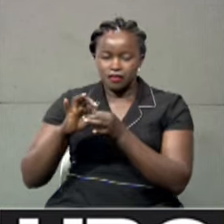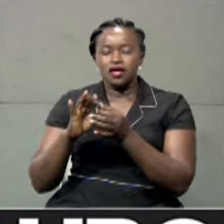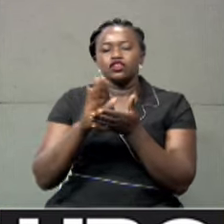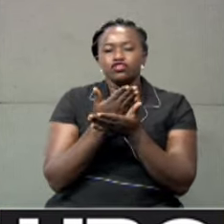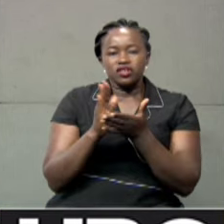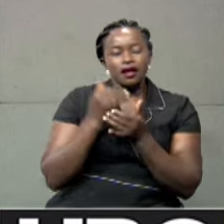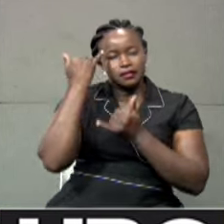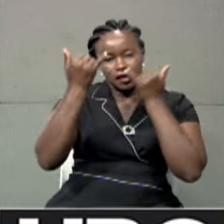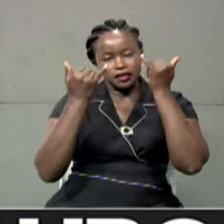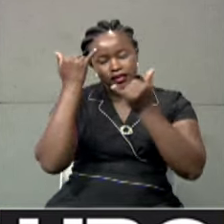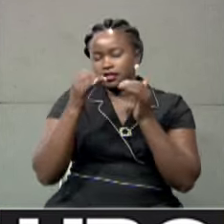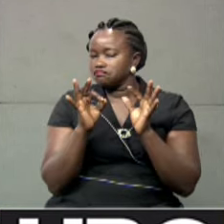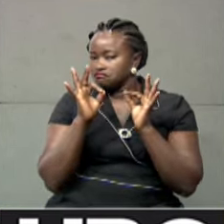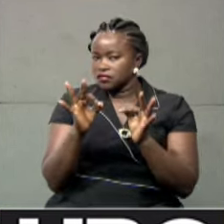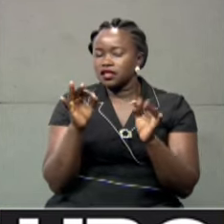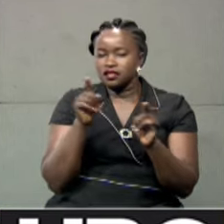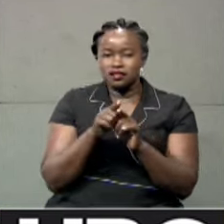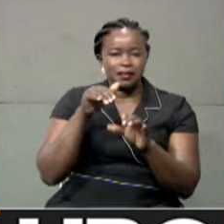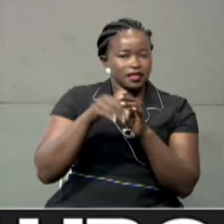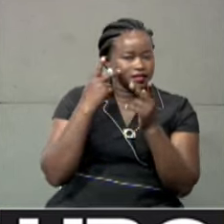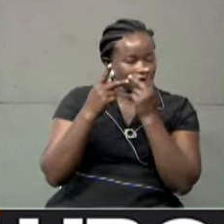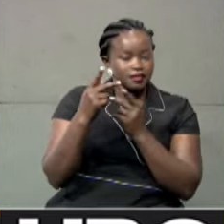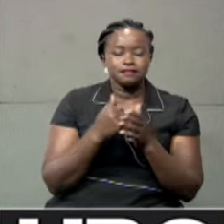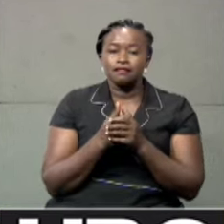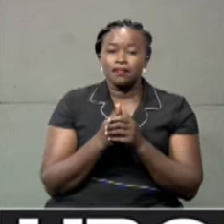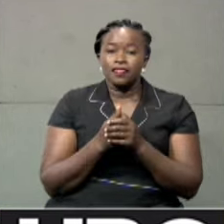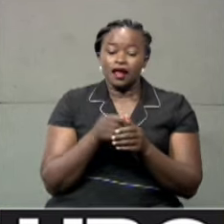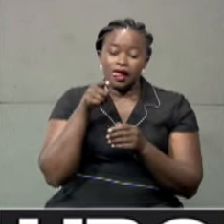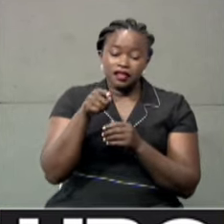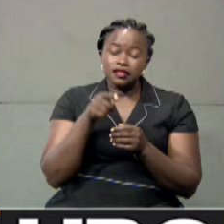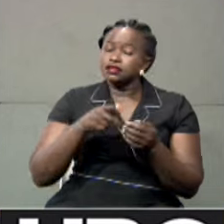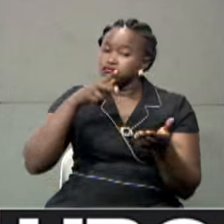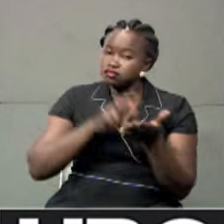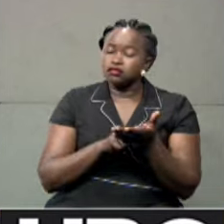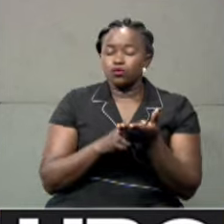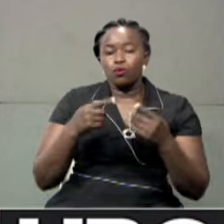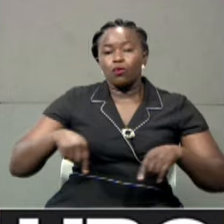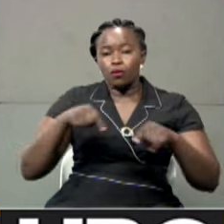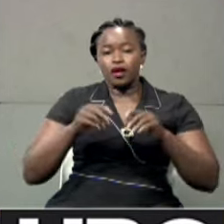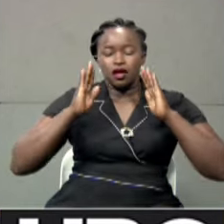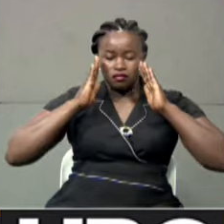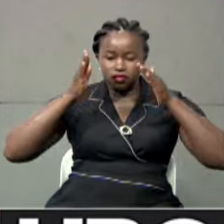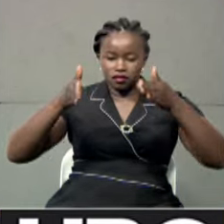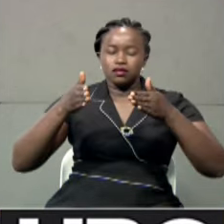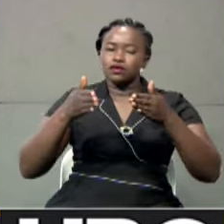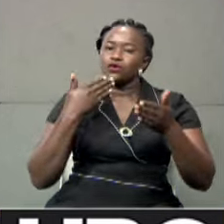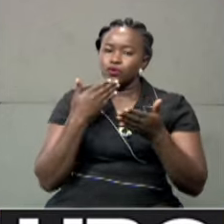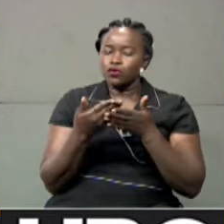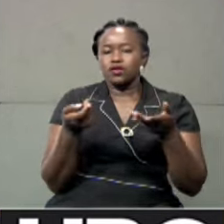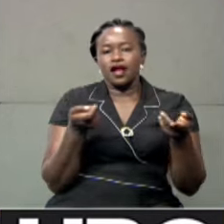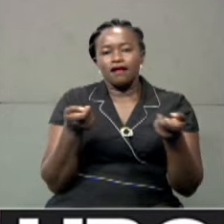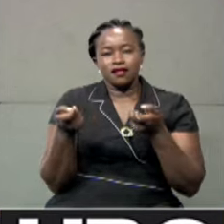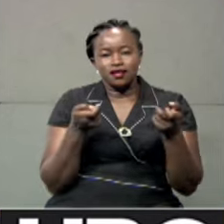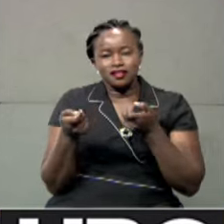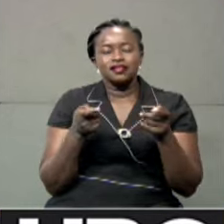valuable ideas and insights. This reaffirms our commitment to good governance